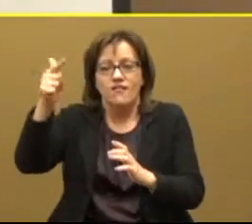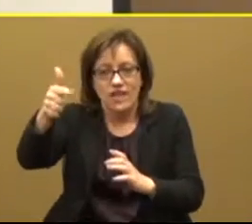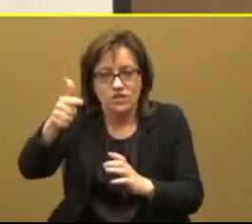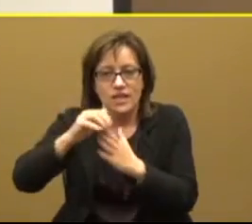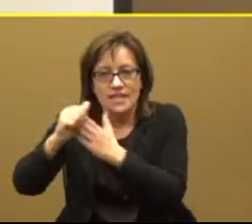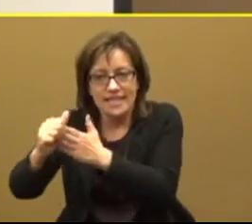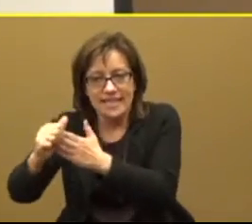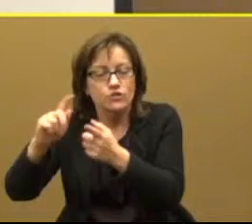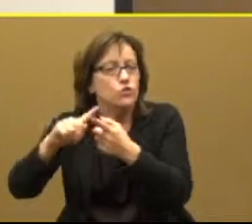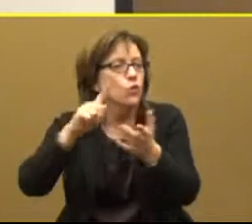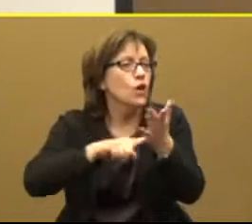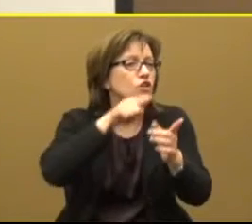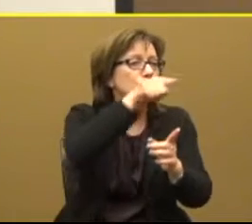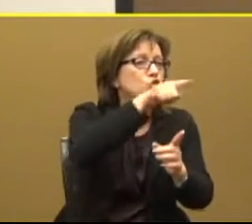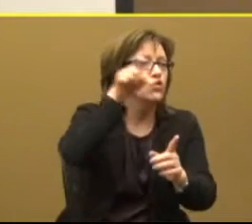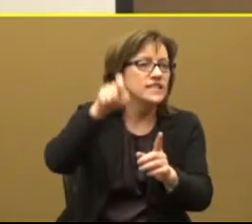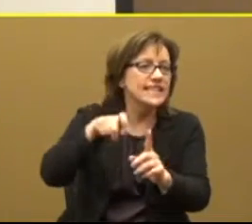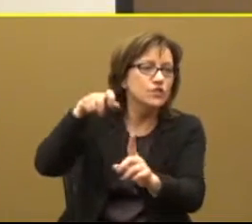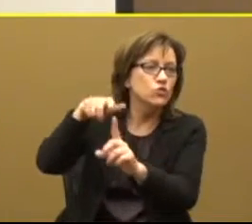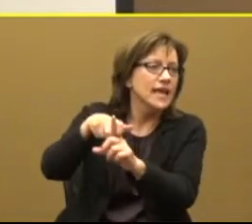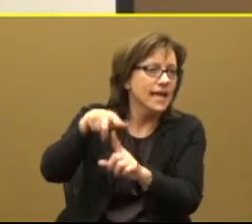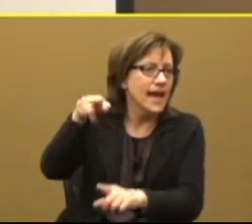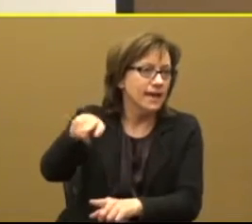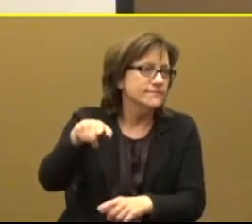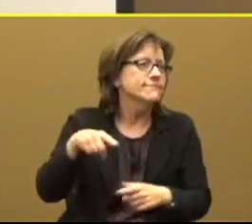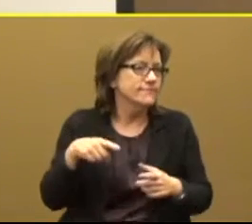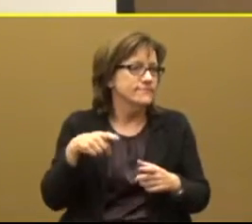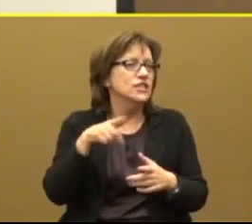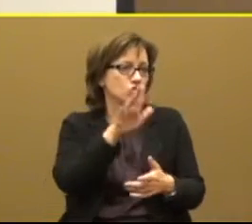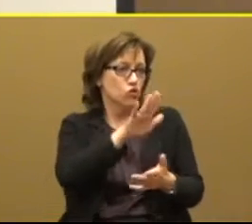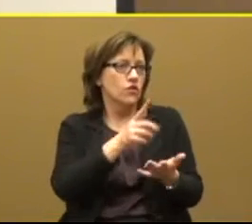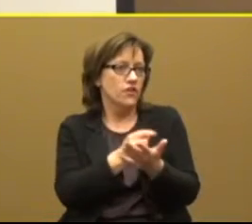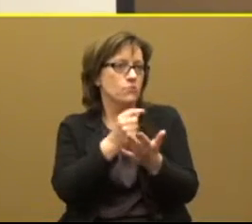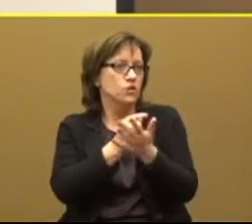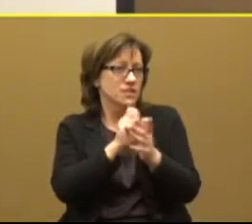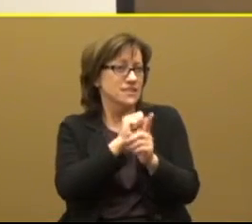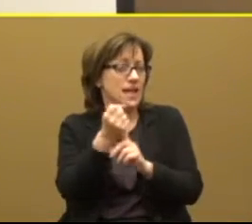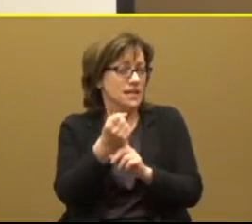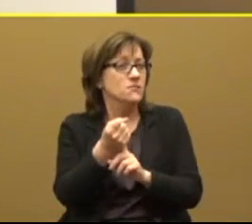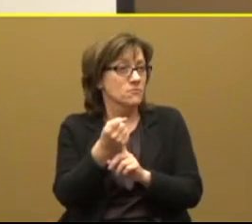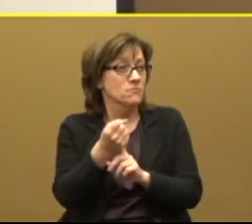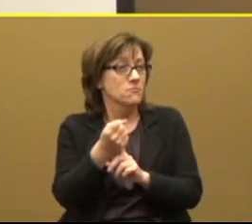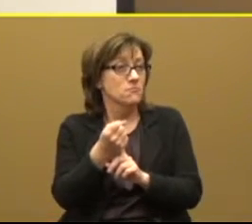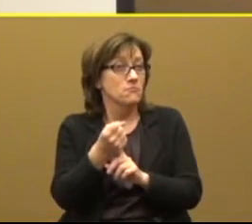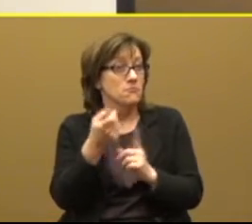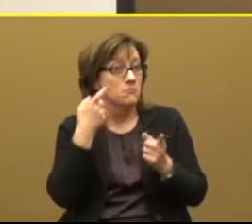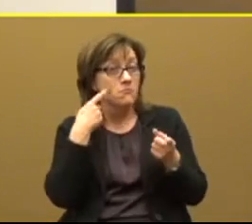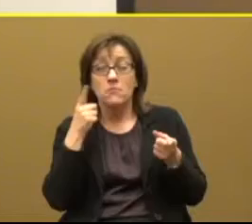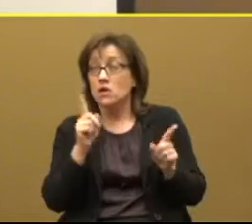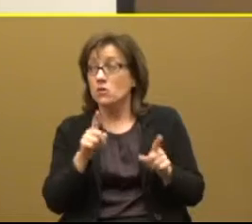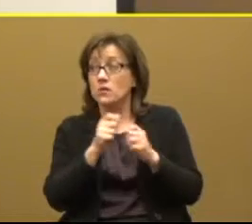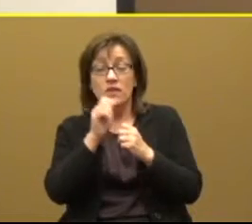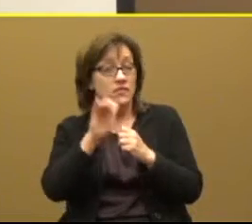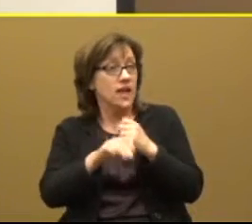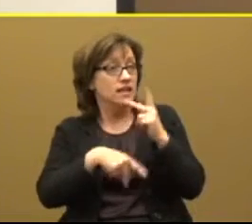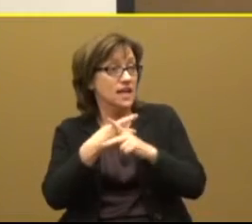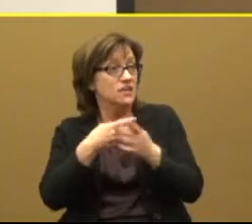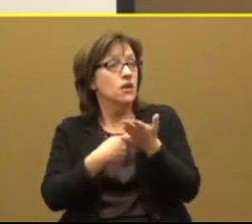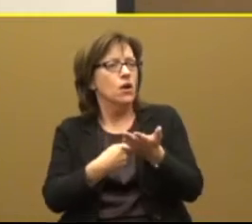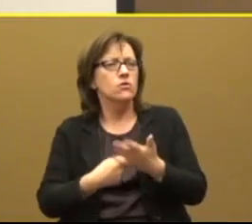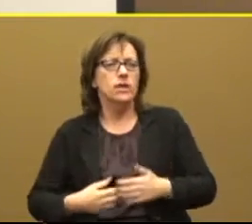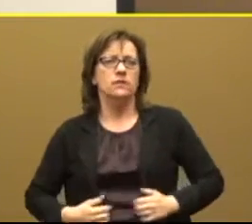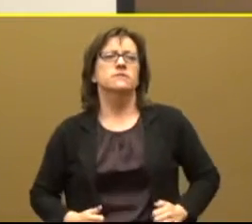what you need to get at in your therapeutic setting. Would you agree with that kind of